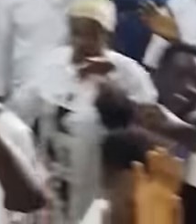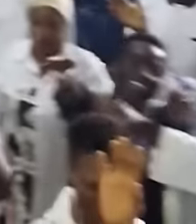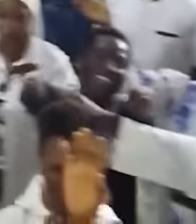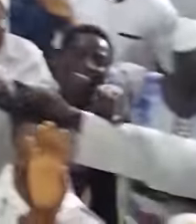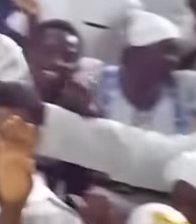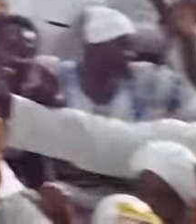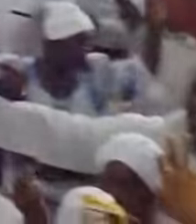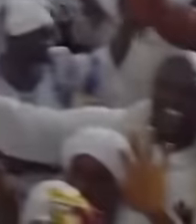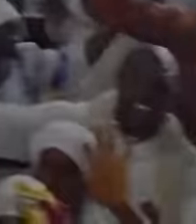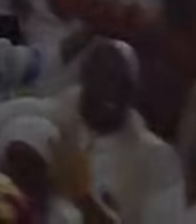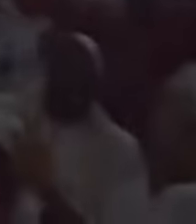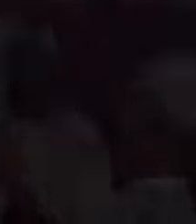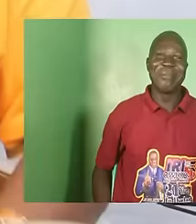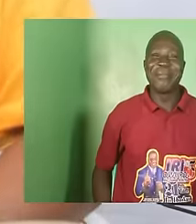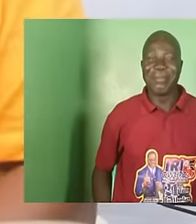oloruko Jesus.